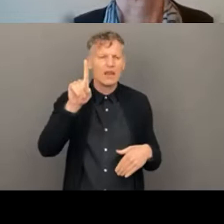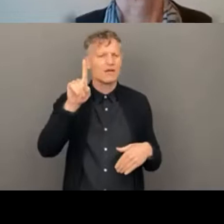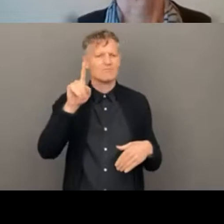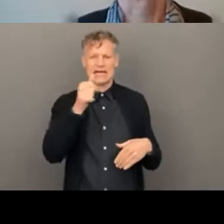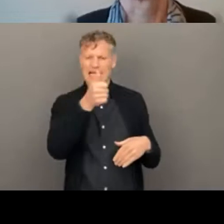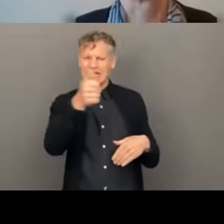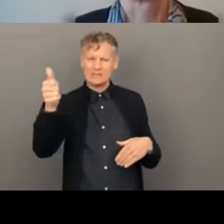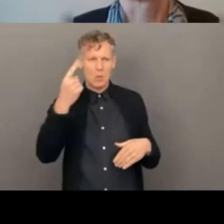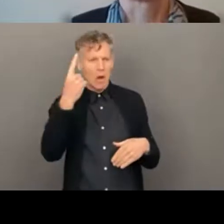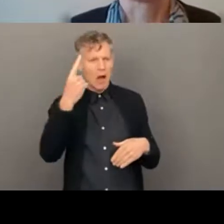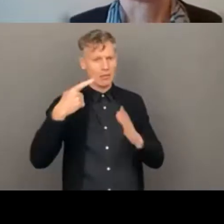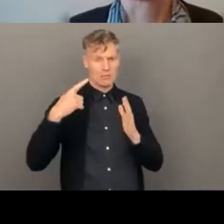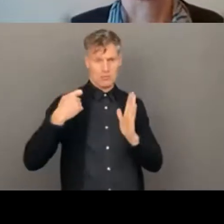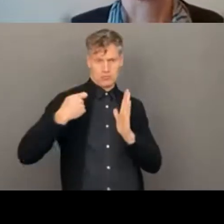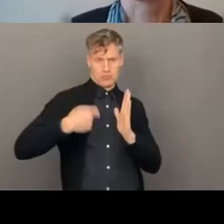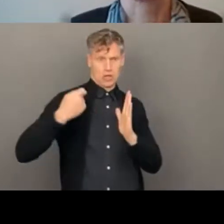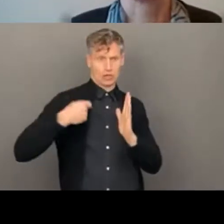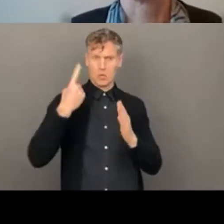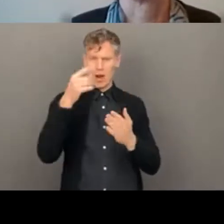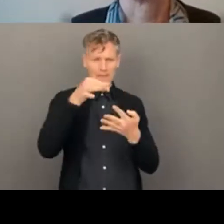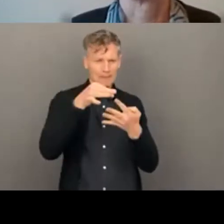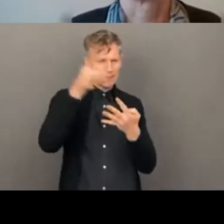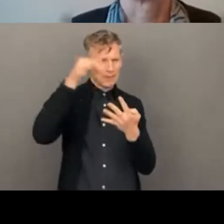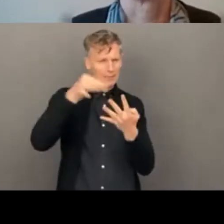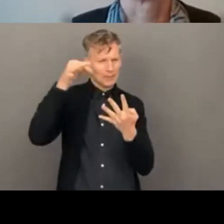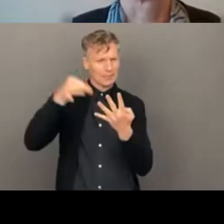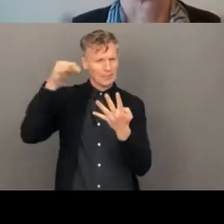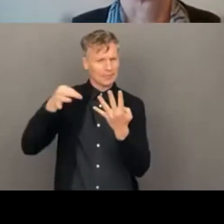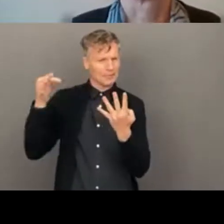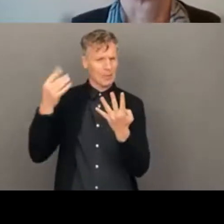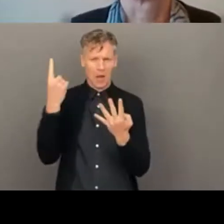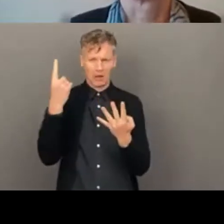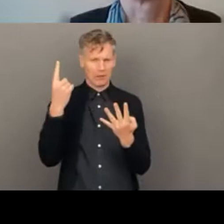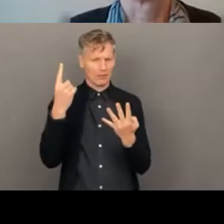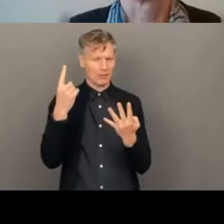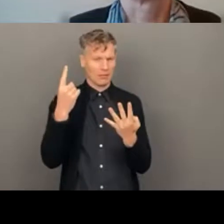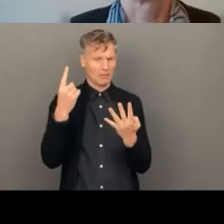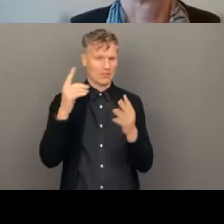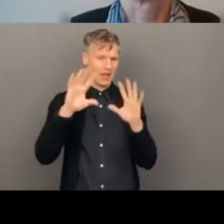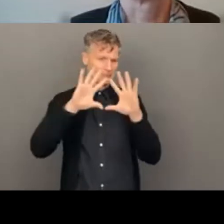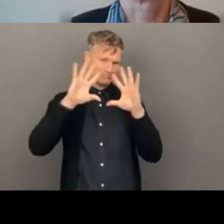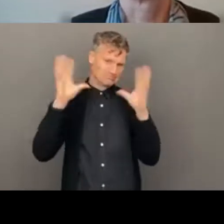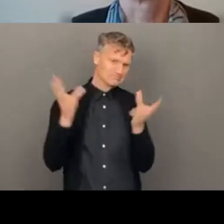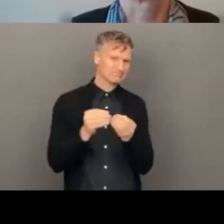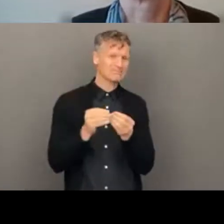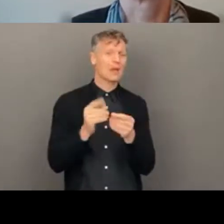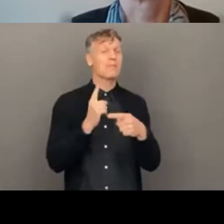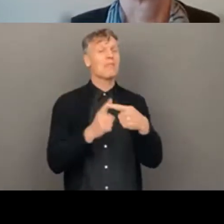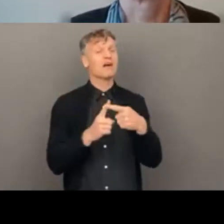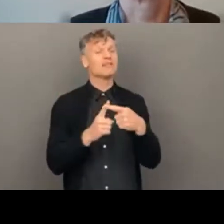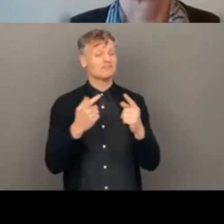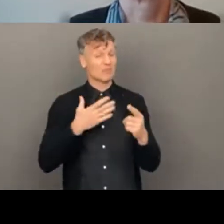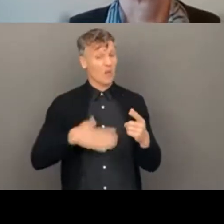project. That what would it be? Maybe I'd like to maybe sort of turn this into some sort of commitment, perhaps, that we could work on